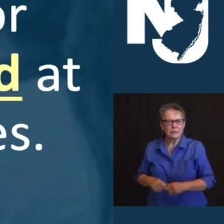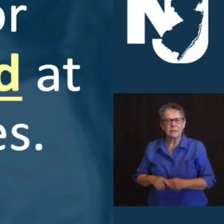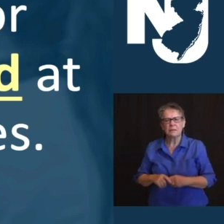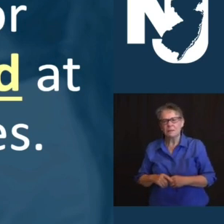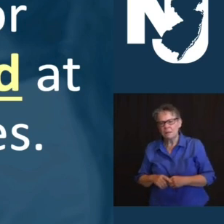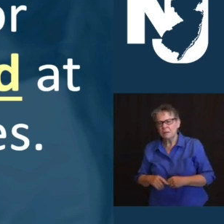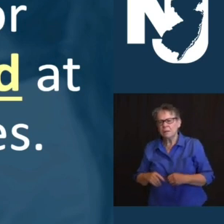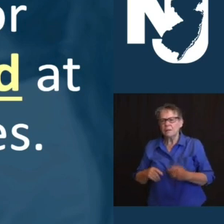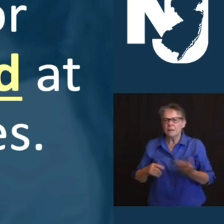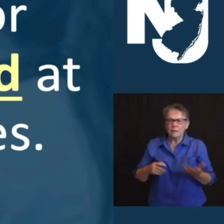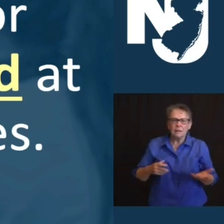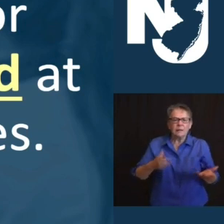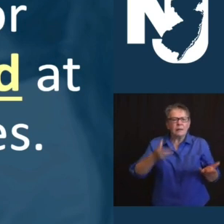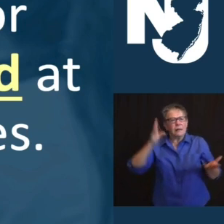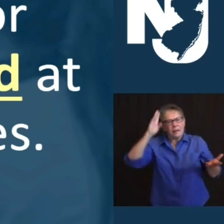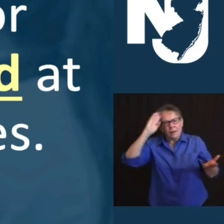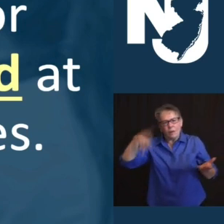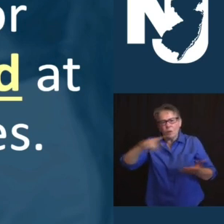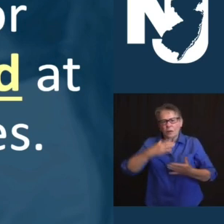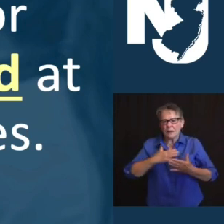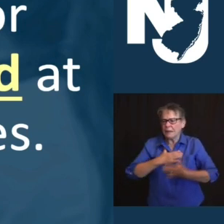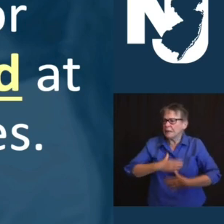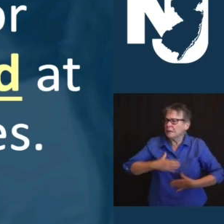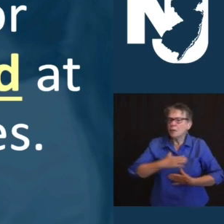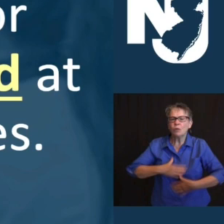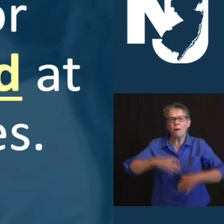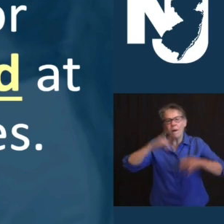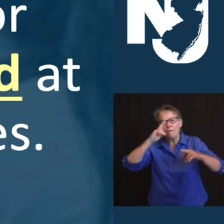steps for you. Please do them responsibly.